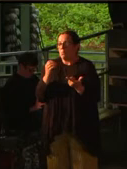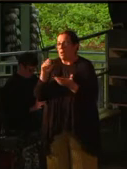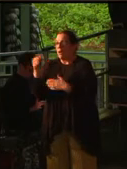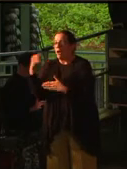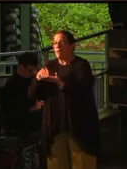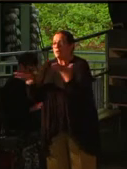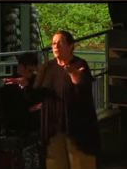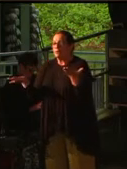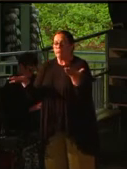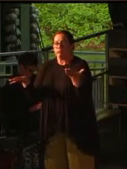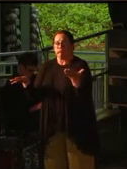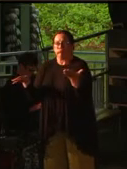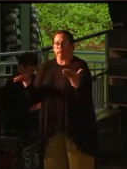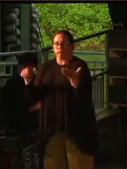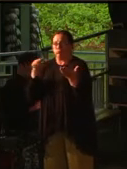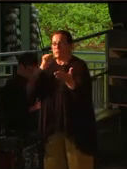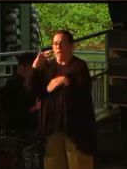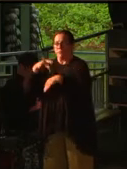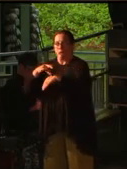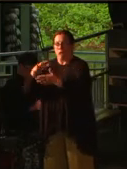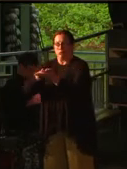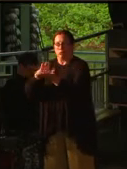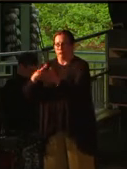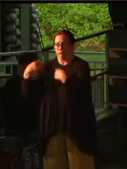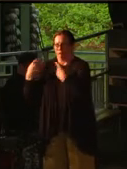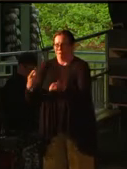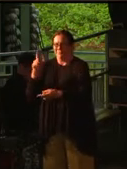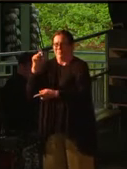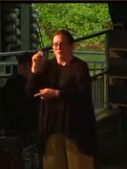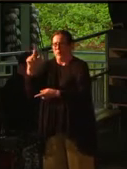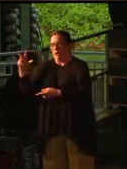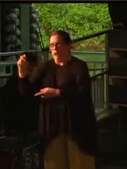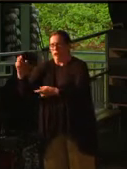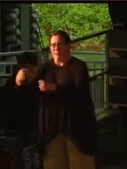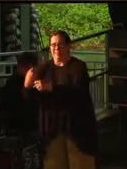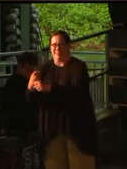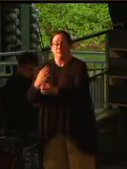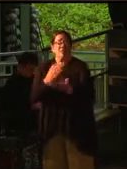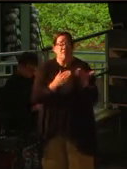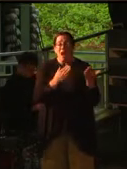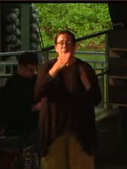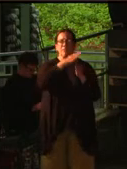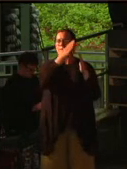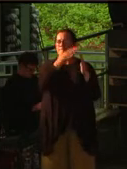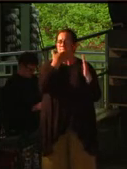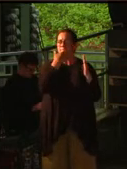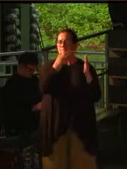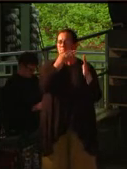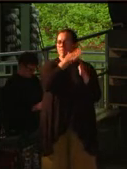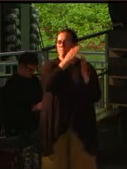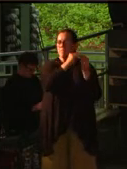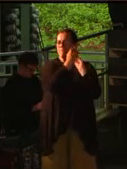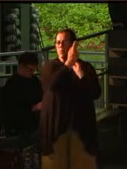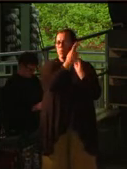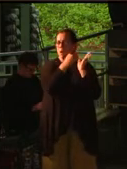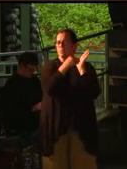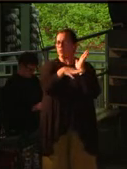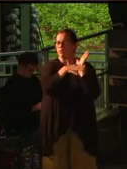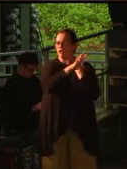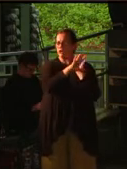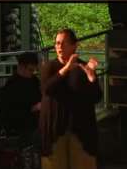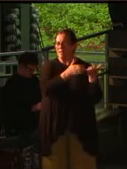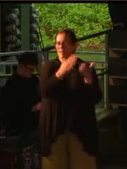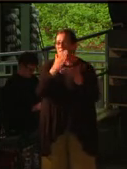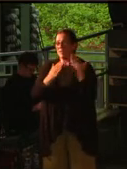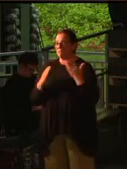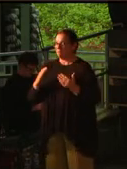years. Some of you finished high school at the top of your class, and some of you didn't. Some of you knew what you